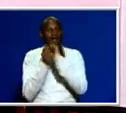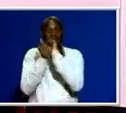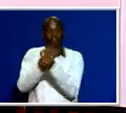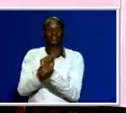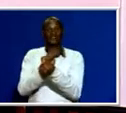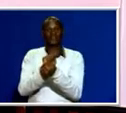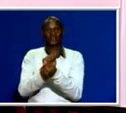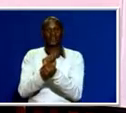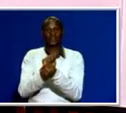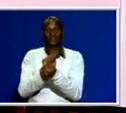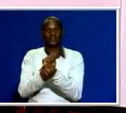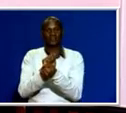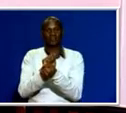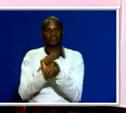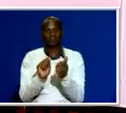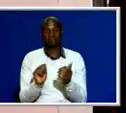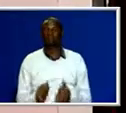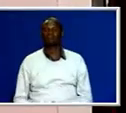adaptation?